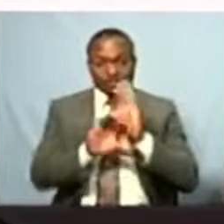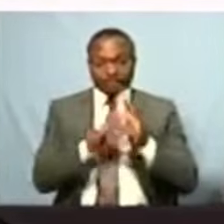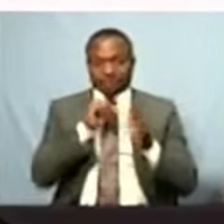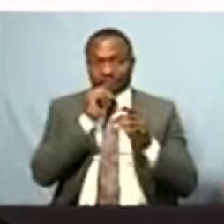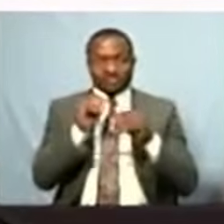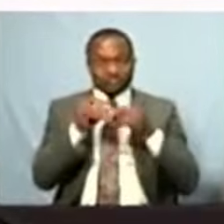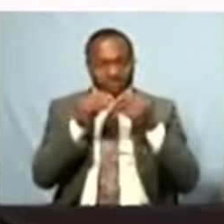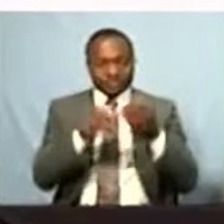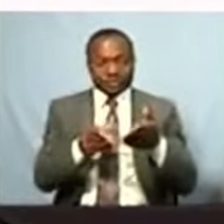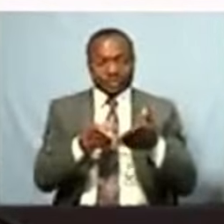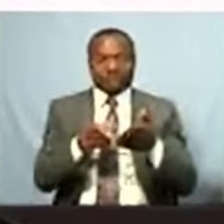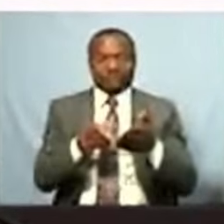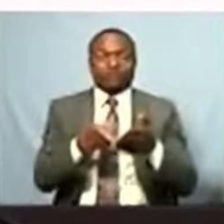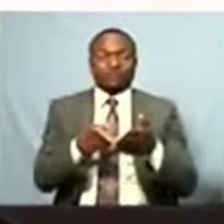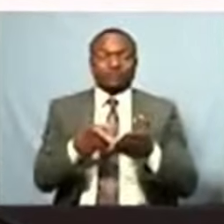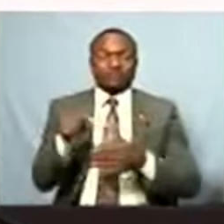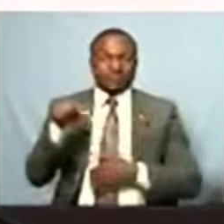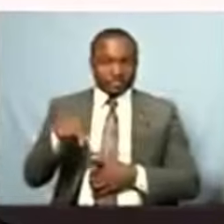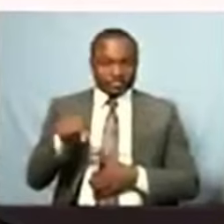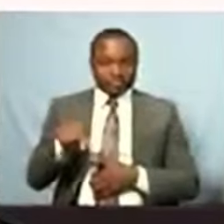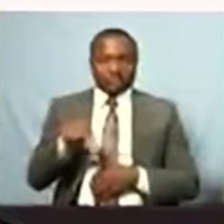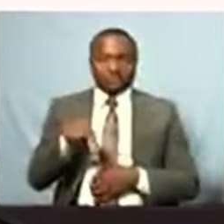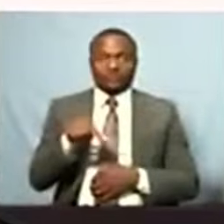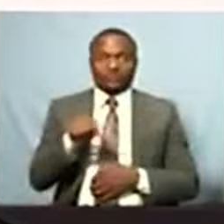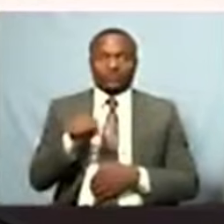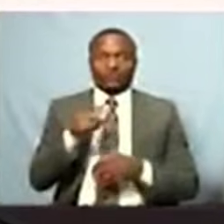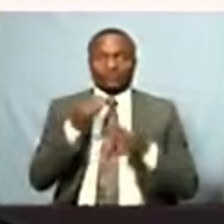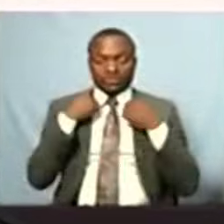the eligibility for mayor and council chairperson.